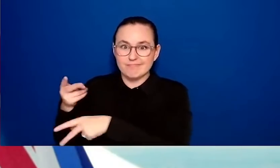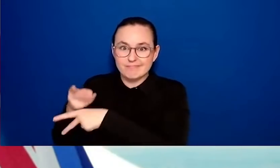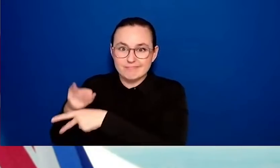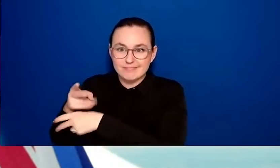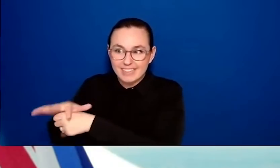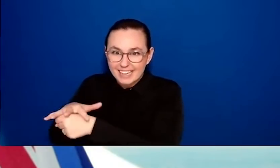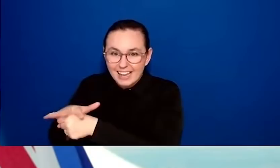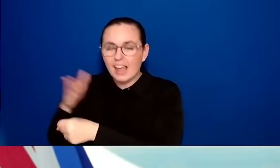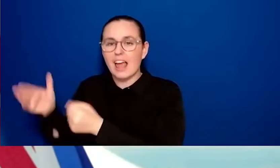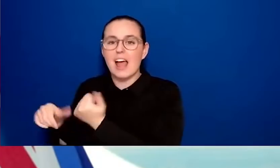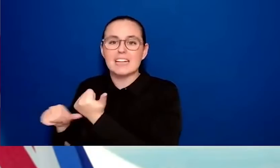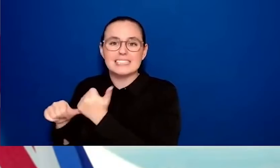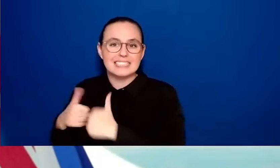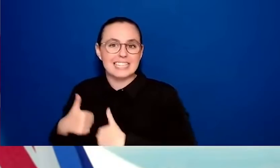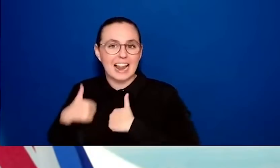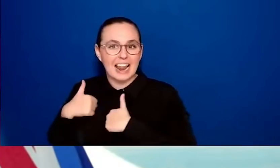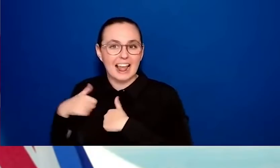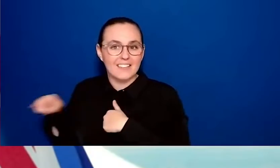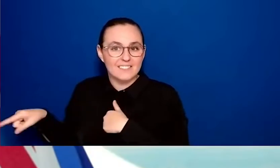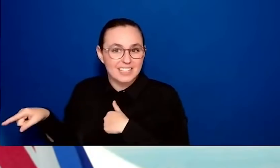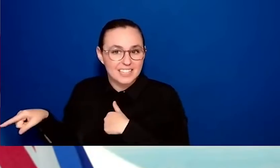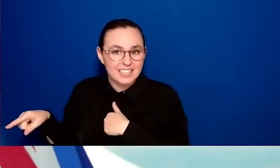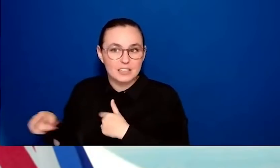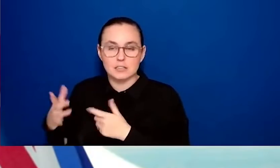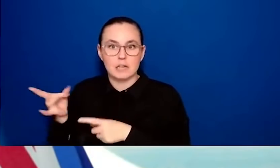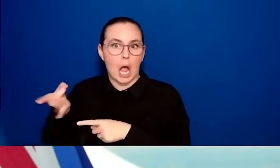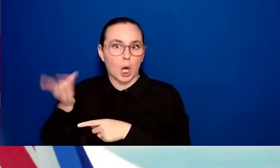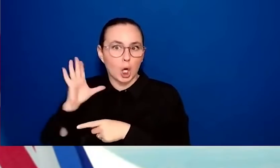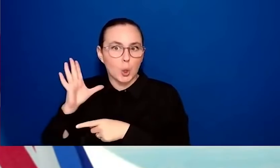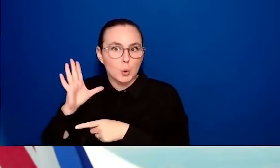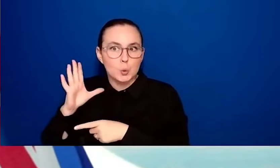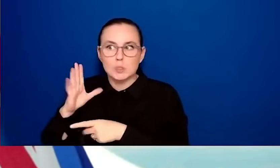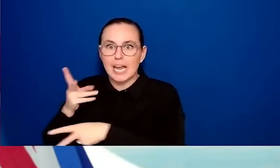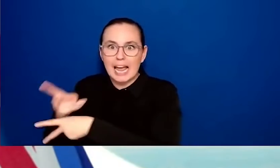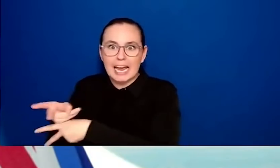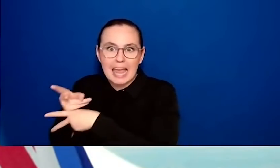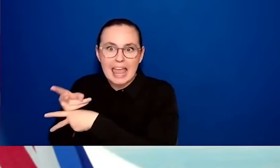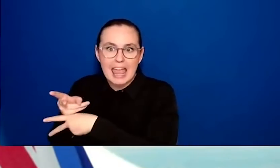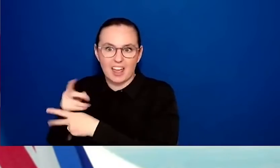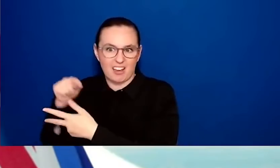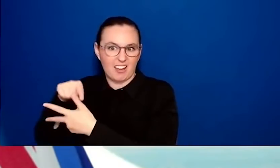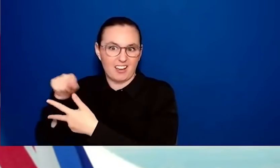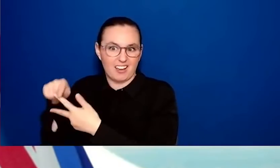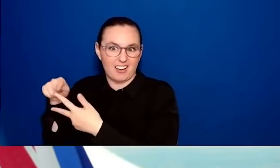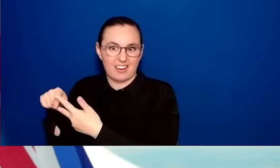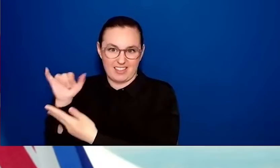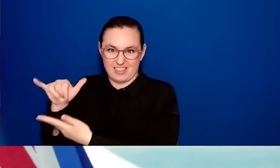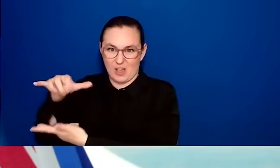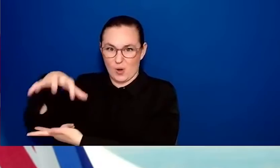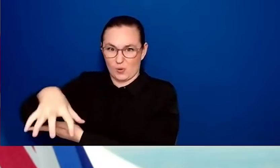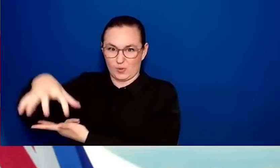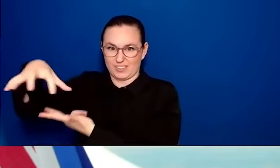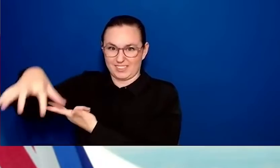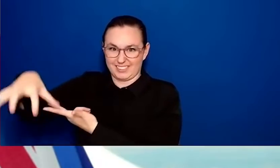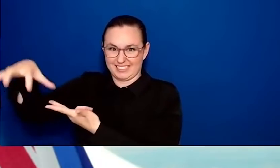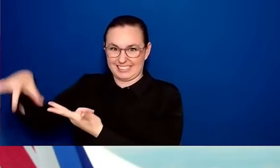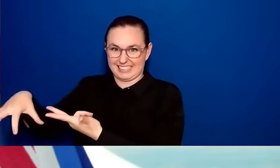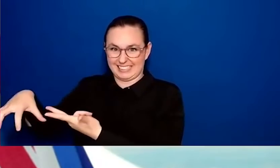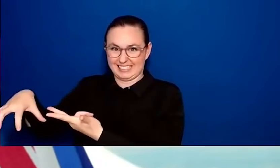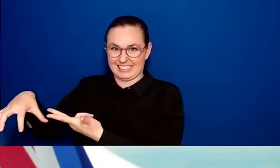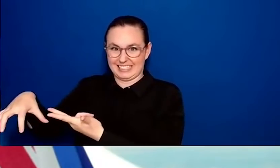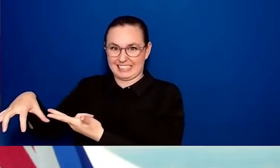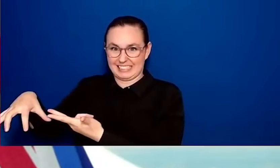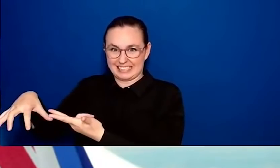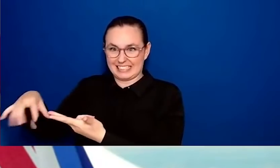care as well, is there's a significant number of people in acute care who are effectively either waiting for a long-term care bed or what are called alternate level of